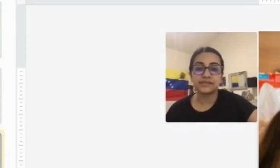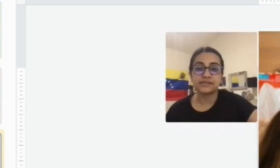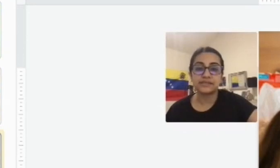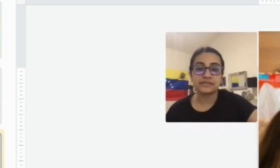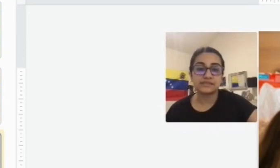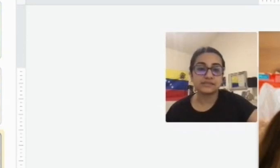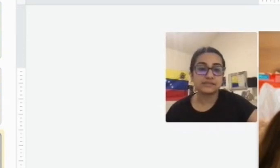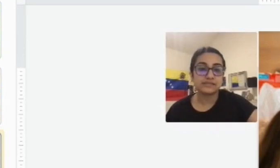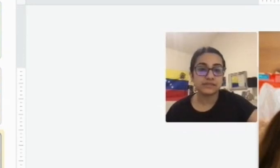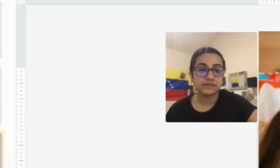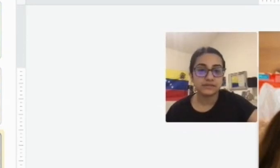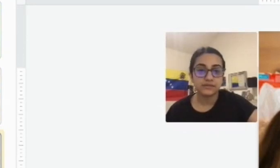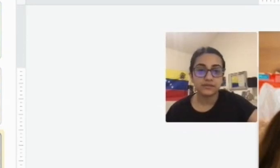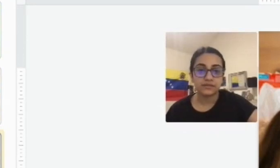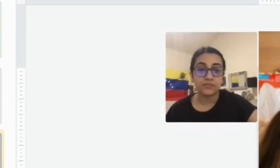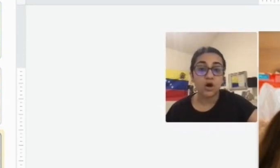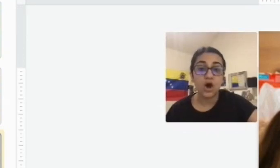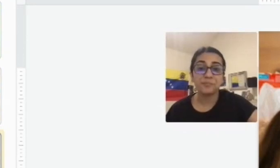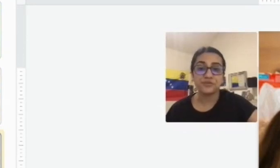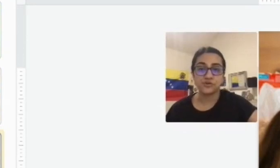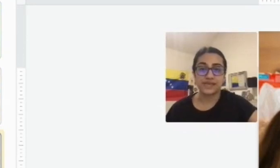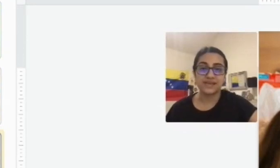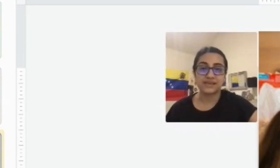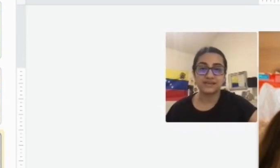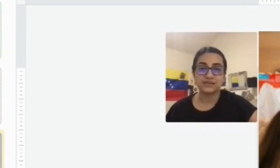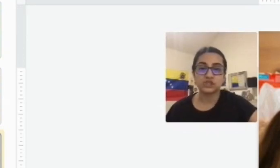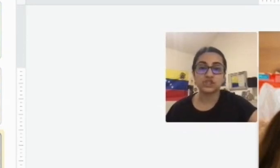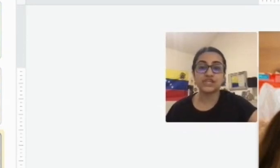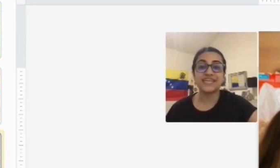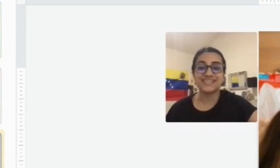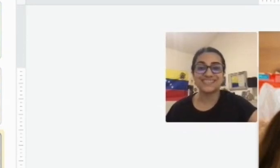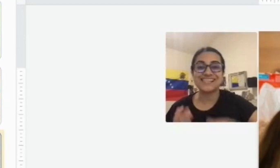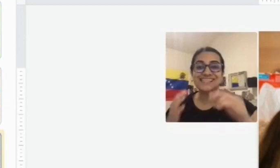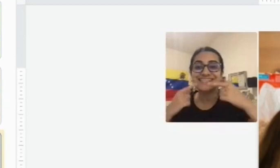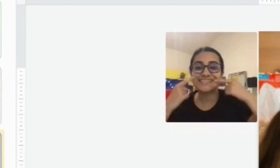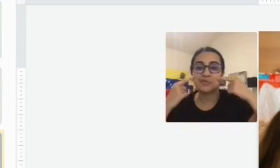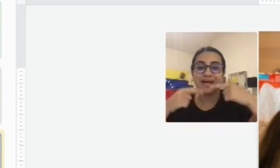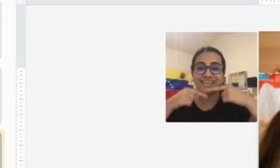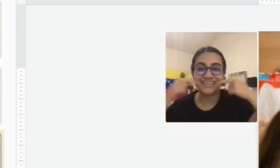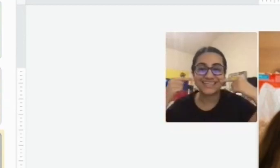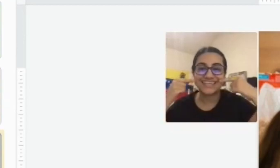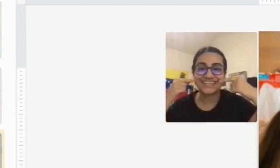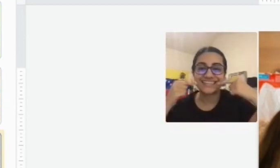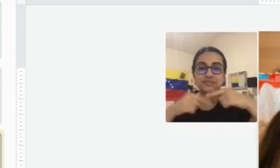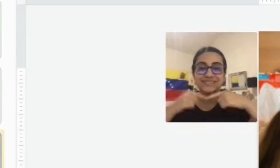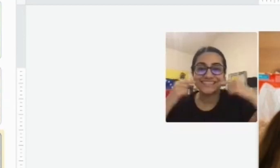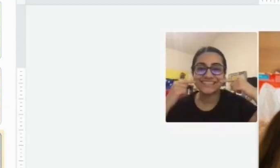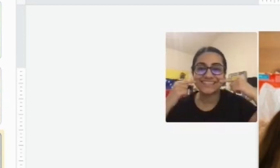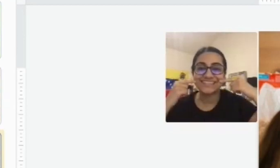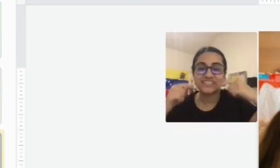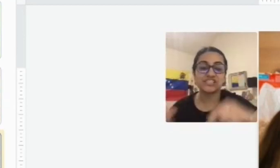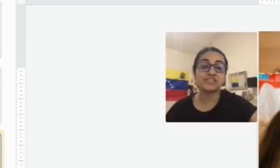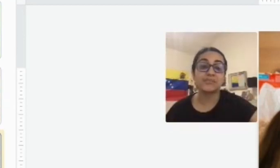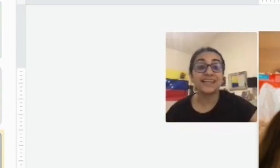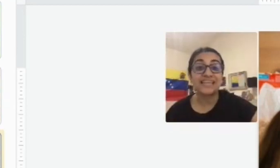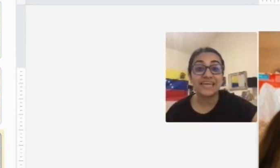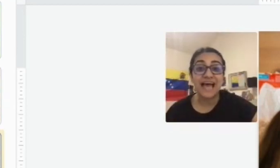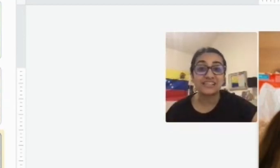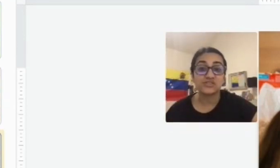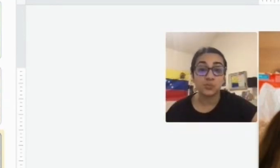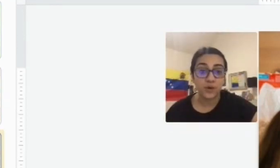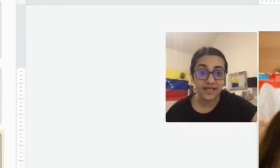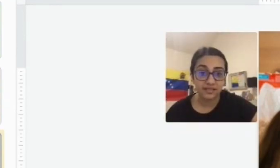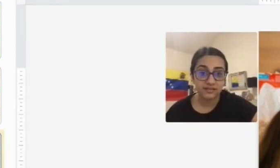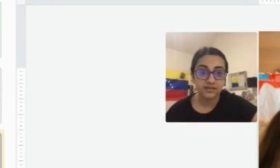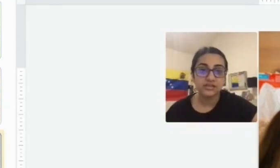What is the mom doing? She is smiling. She's